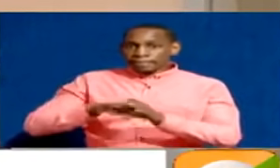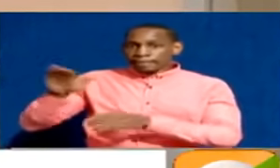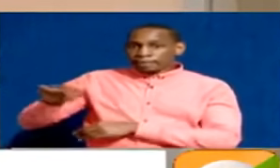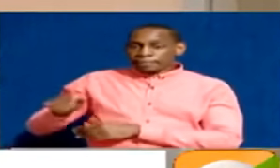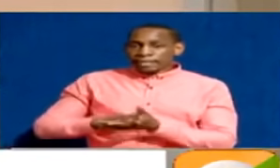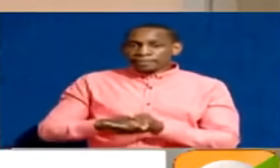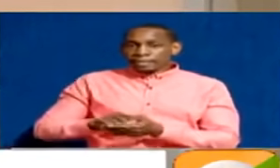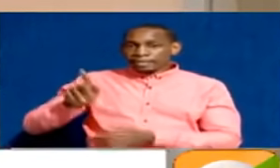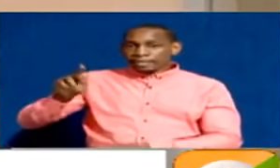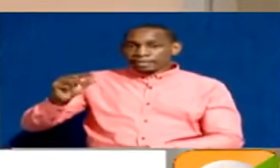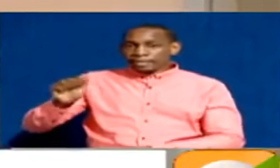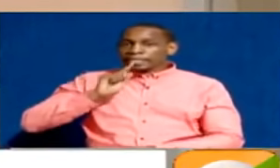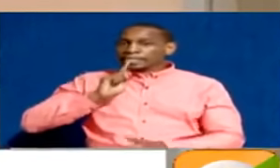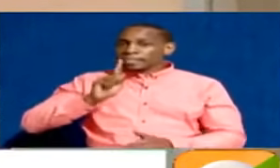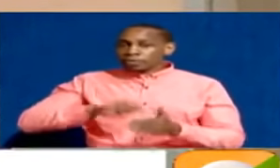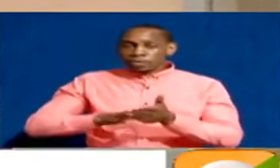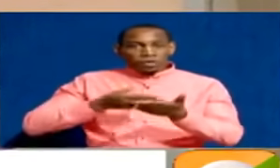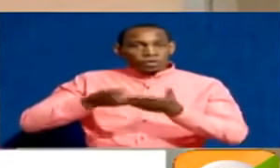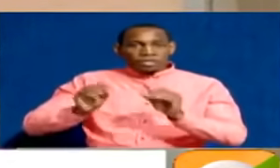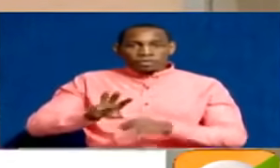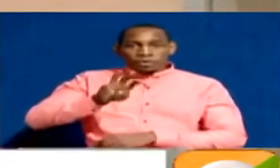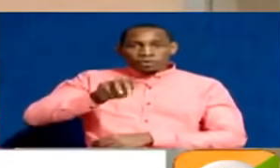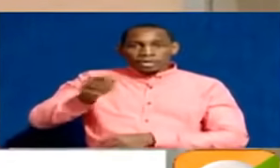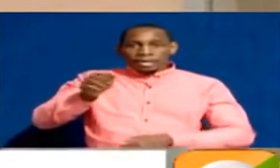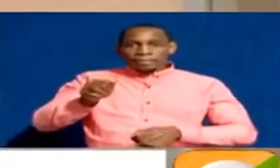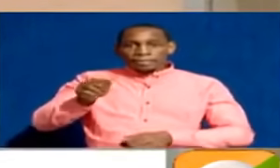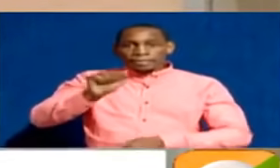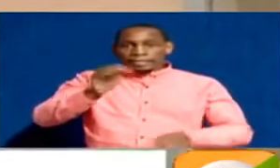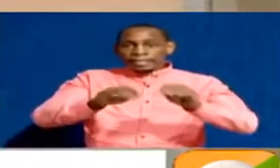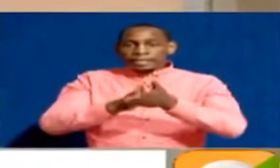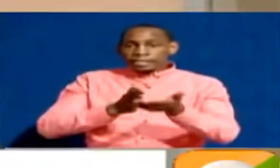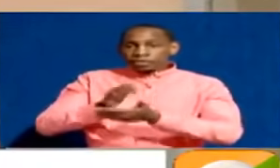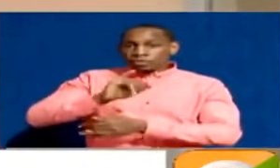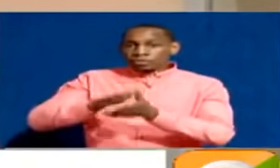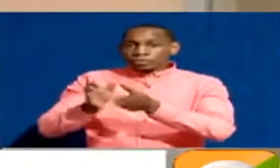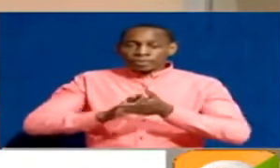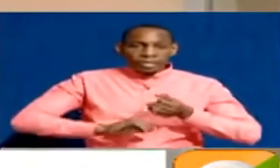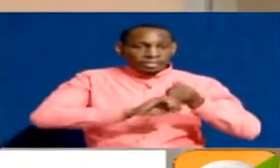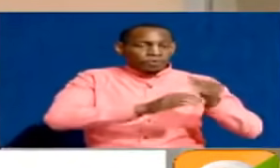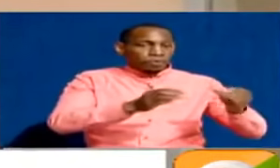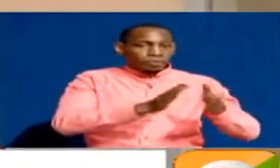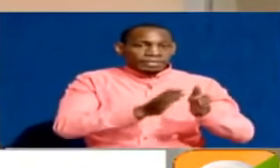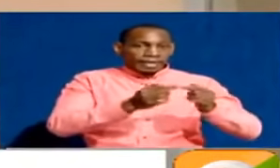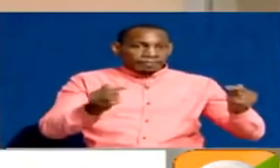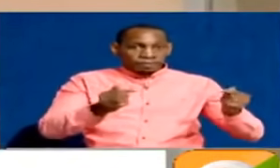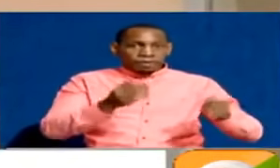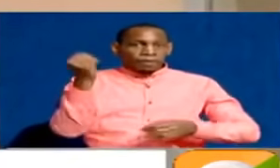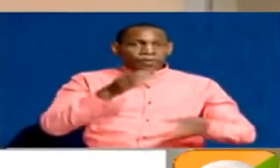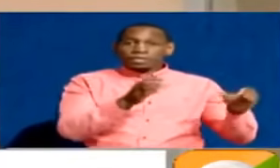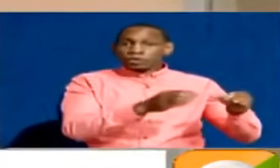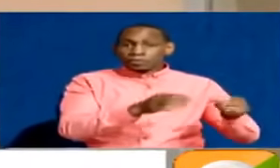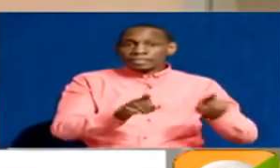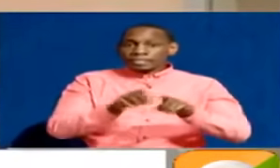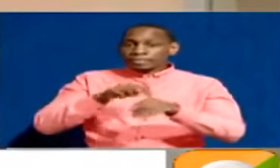Kega says it was dishonest of MPs elected on a Jubilee ticket to support the formation of a rival political